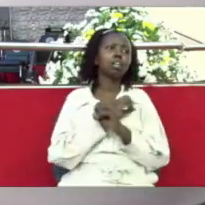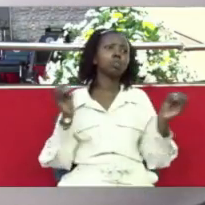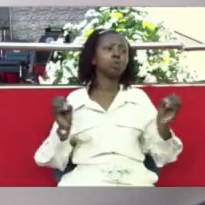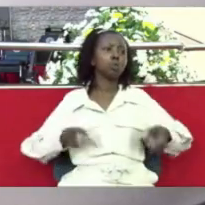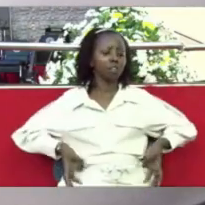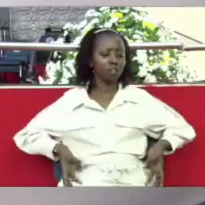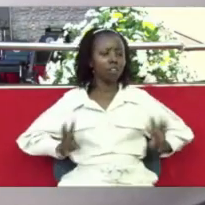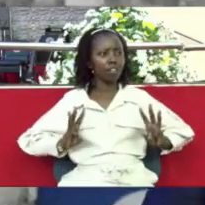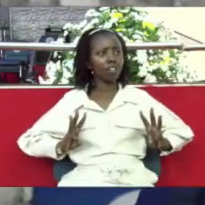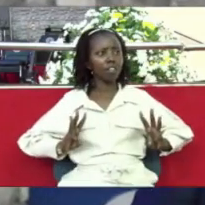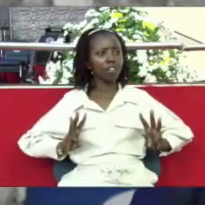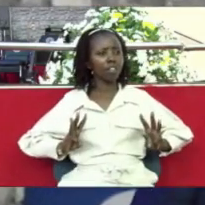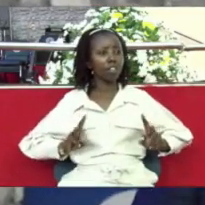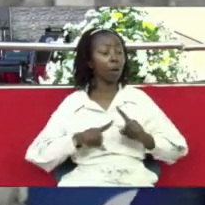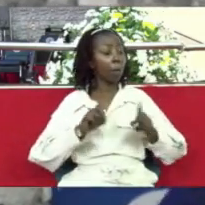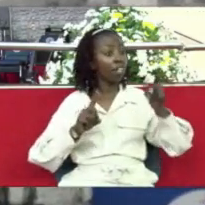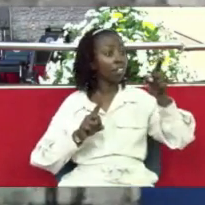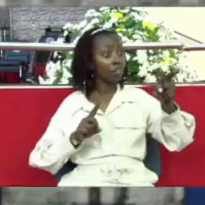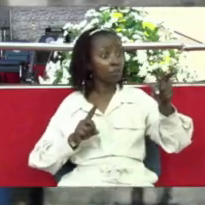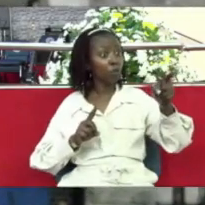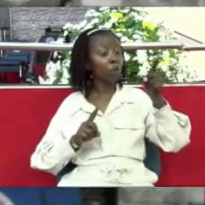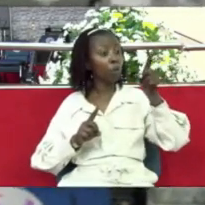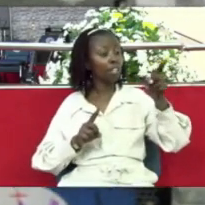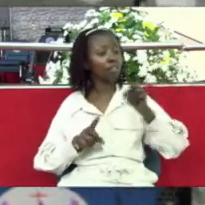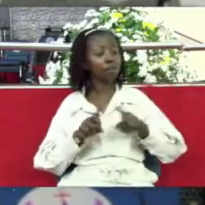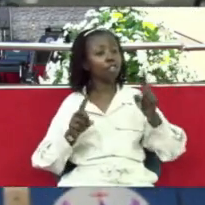and you will prosper.